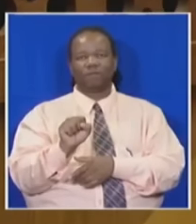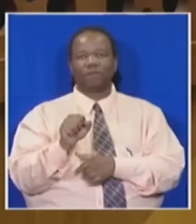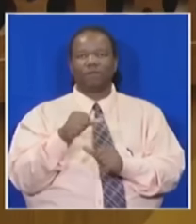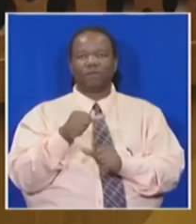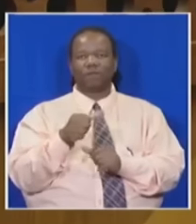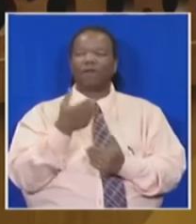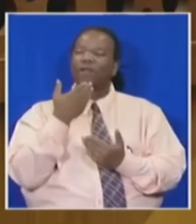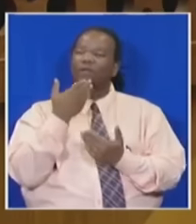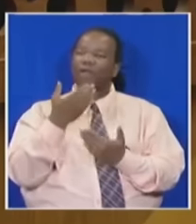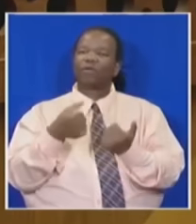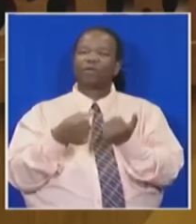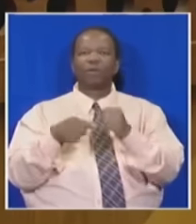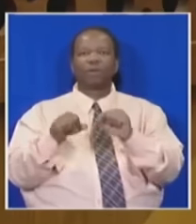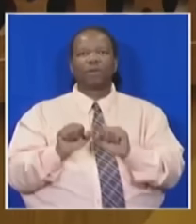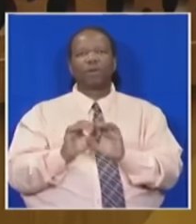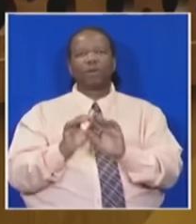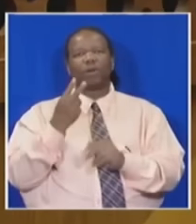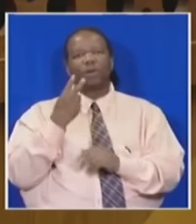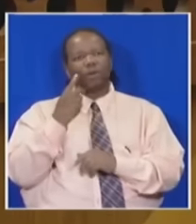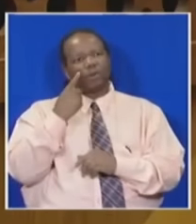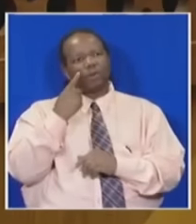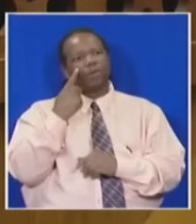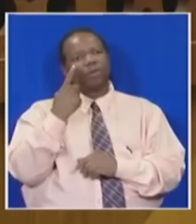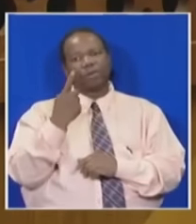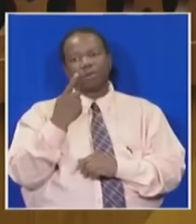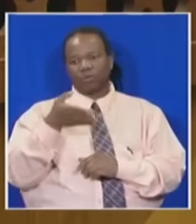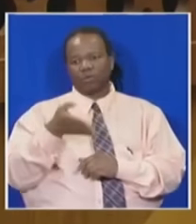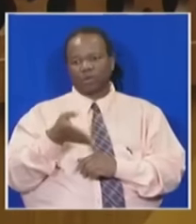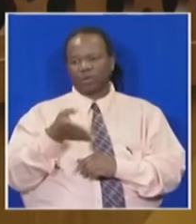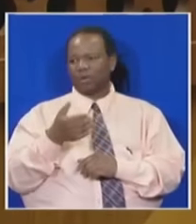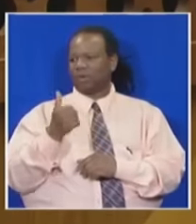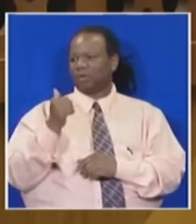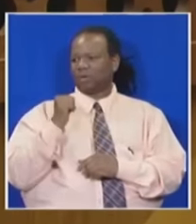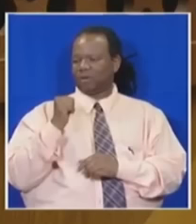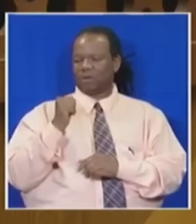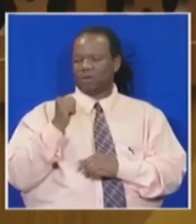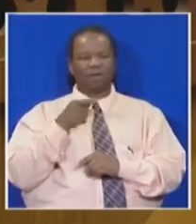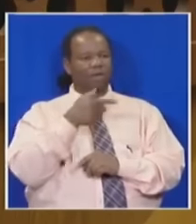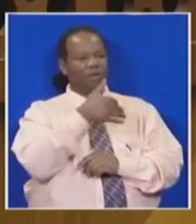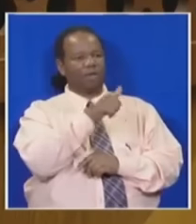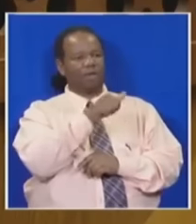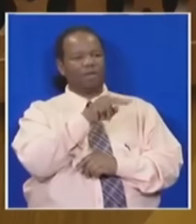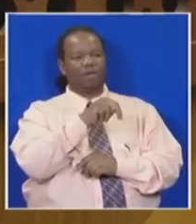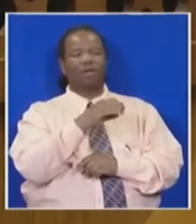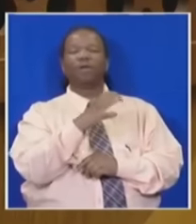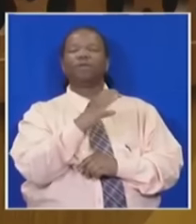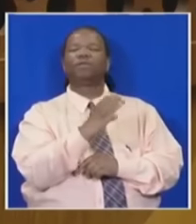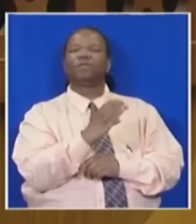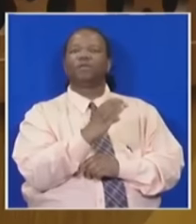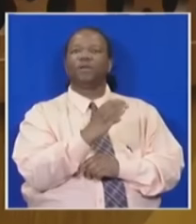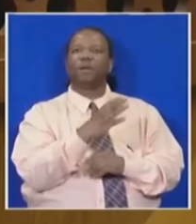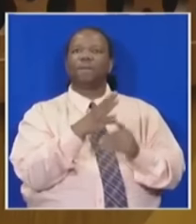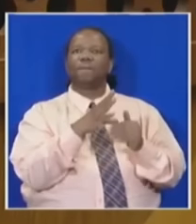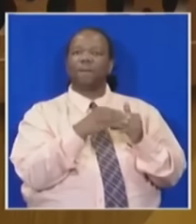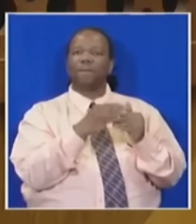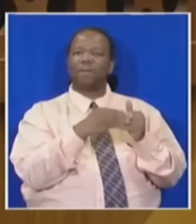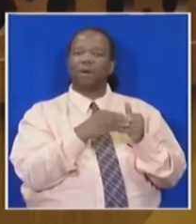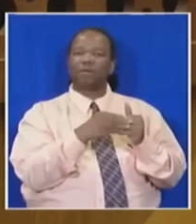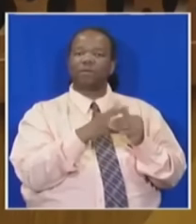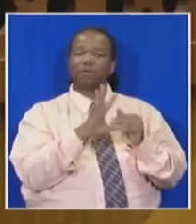Deputy Chair, we also witnessed today and yesterday how ANC members are aided and abetted by the presiding